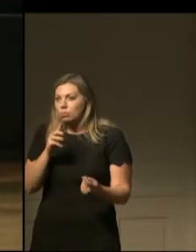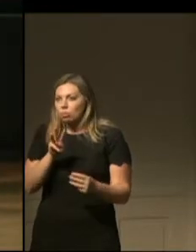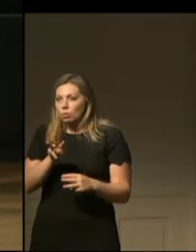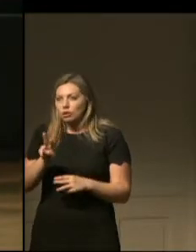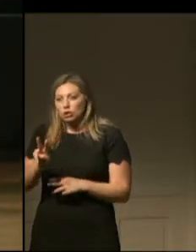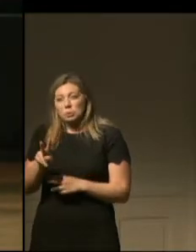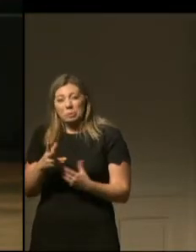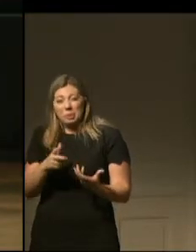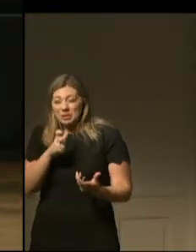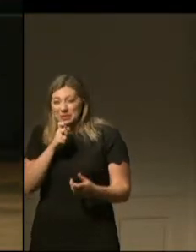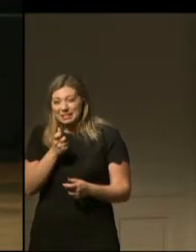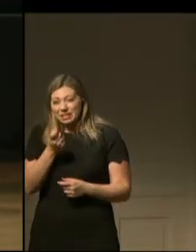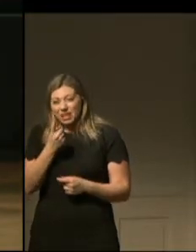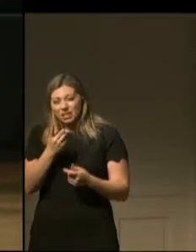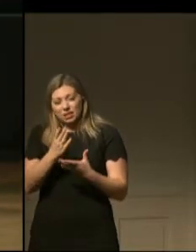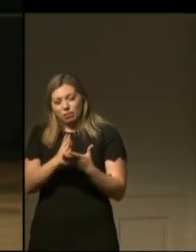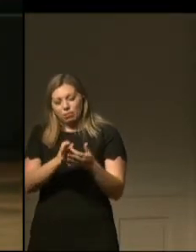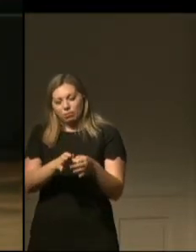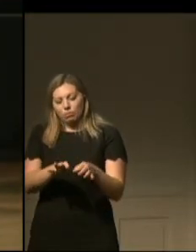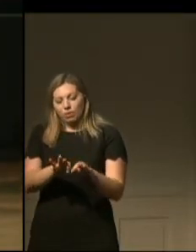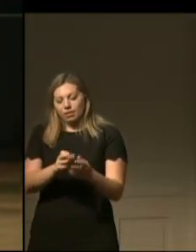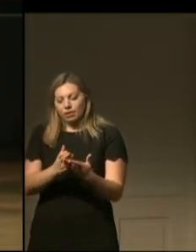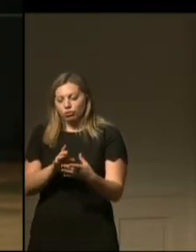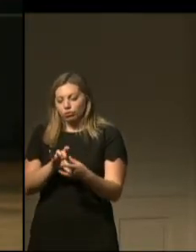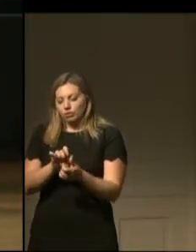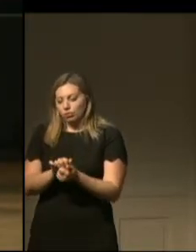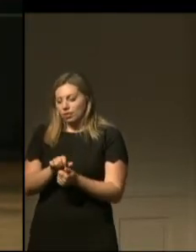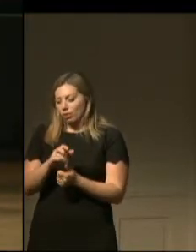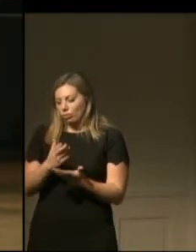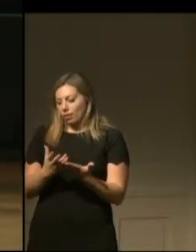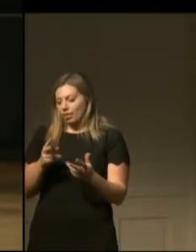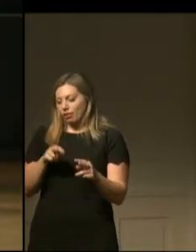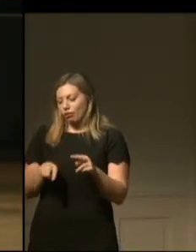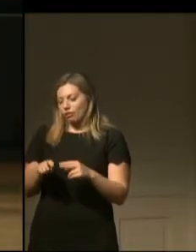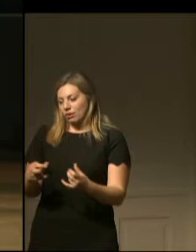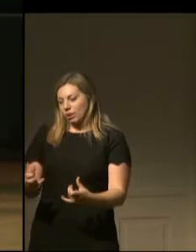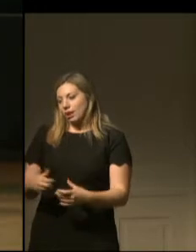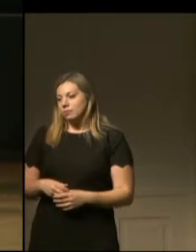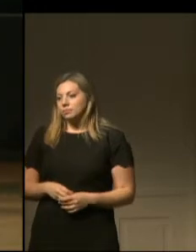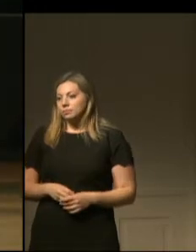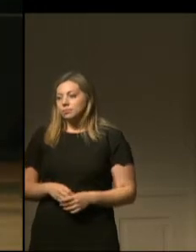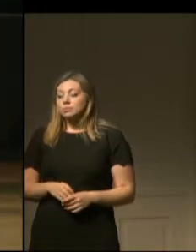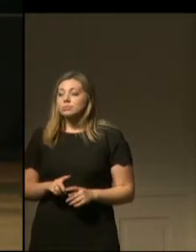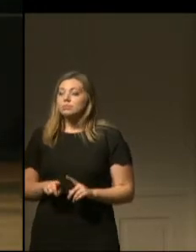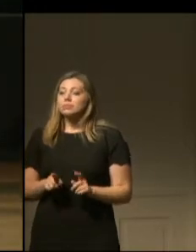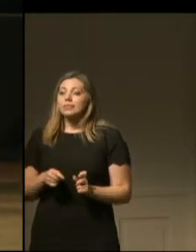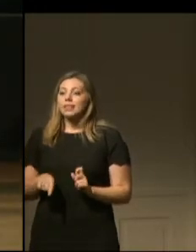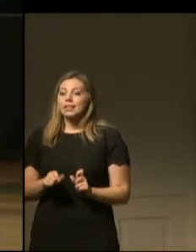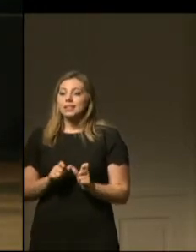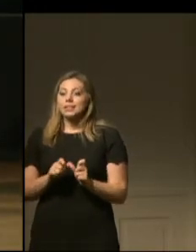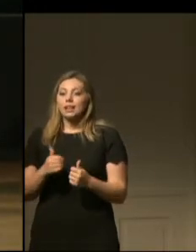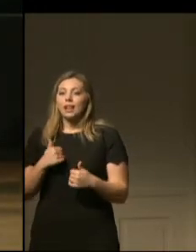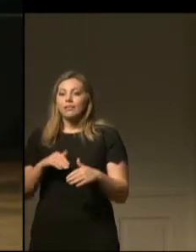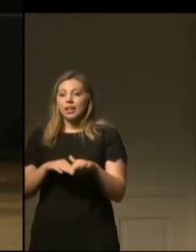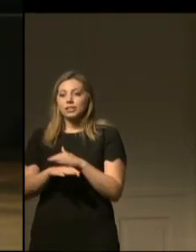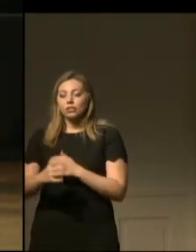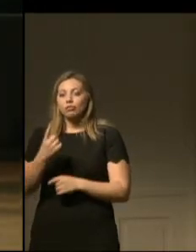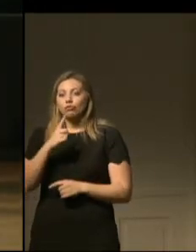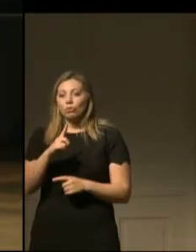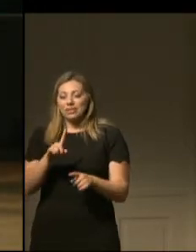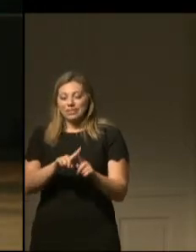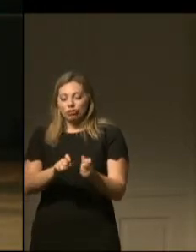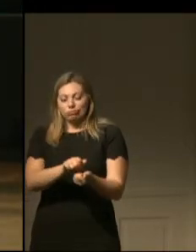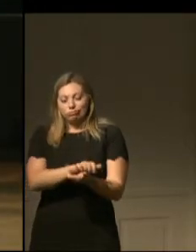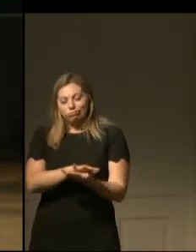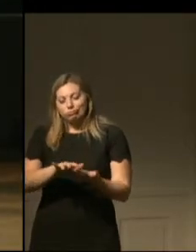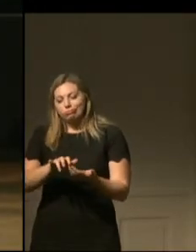actually understand the importance of some of the things that they're looking at yet. But they still have access to wreckage sites